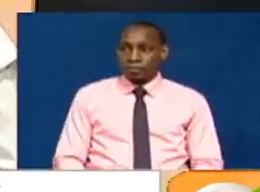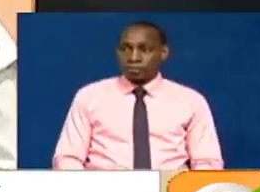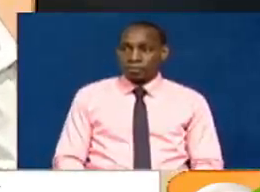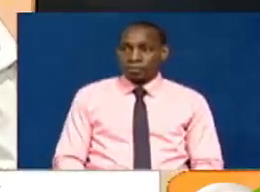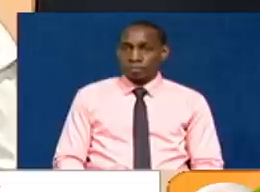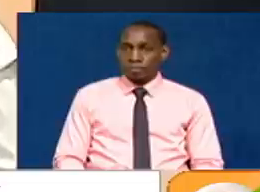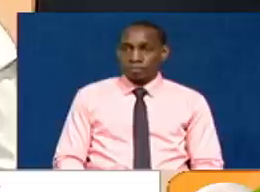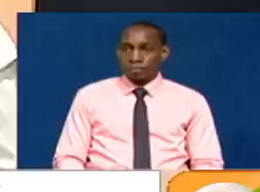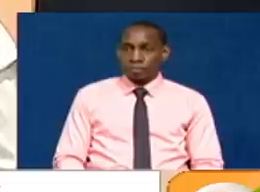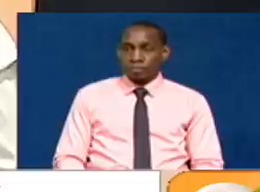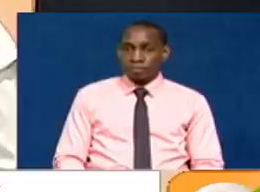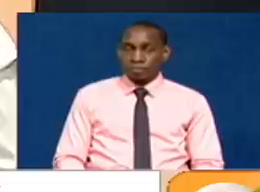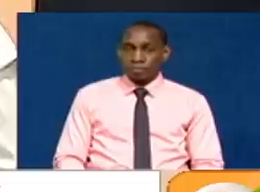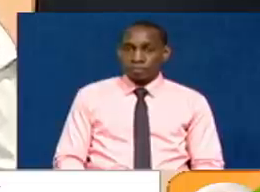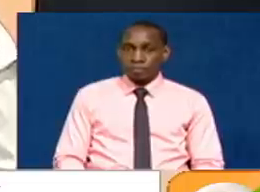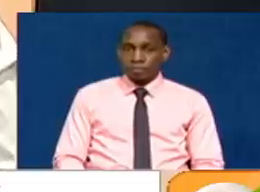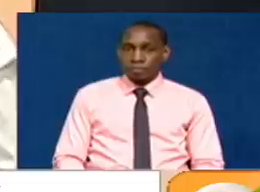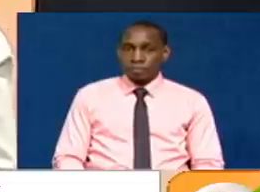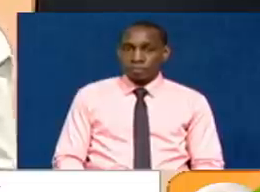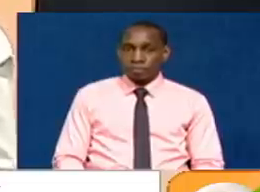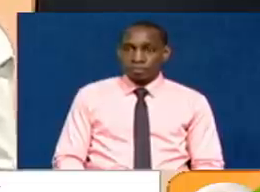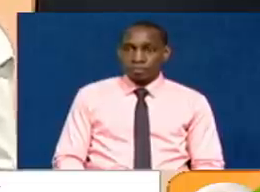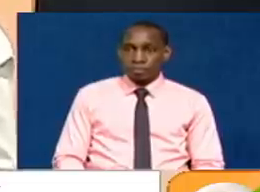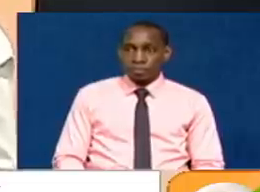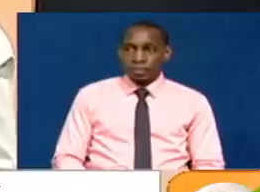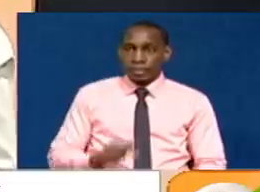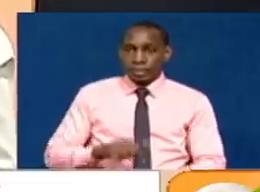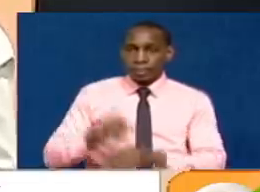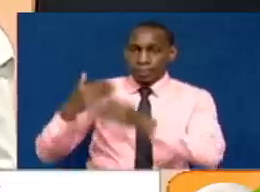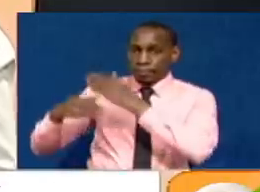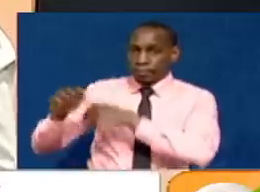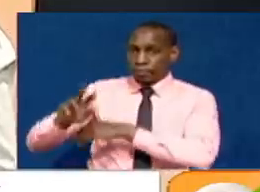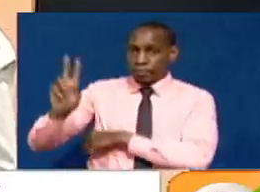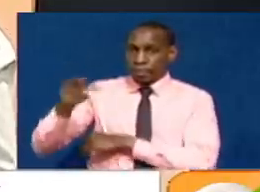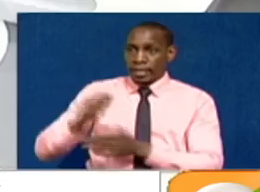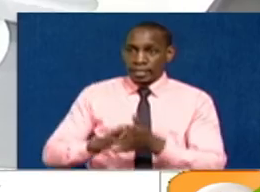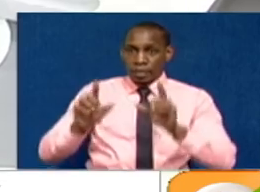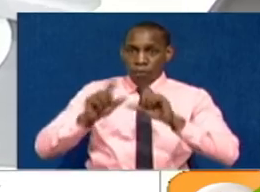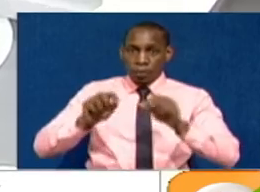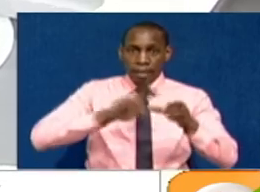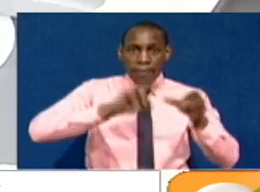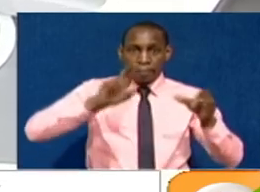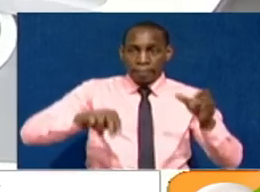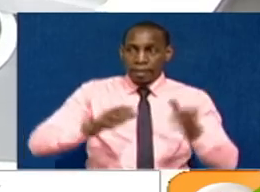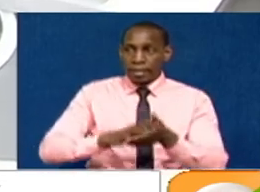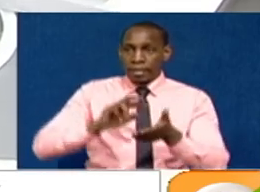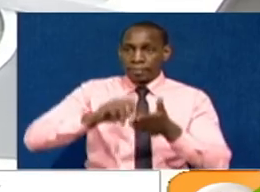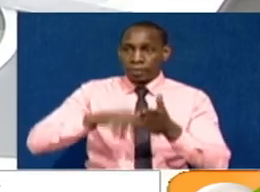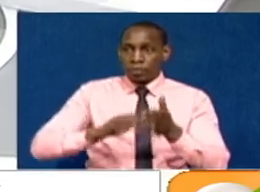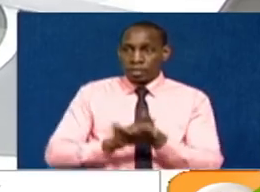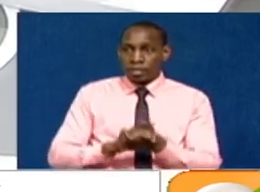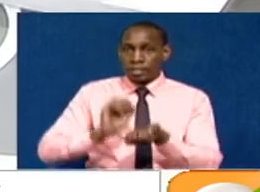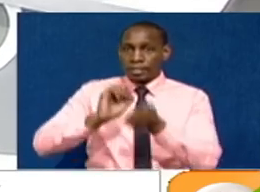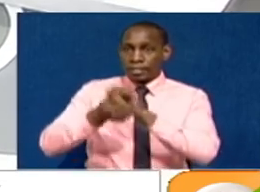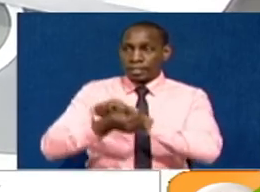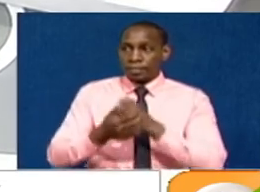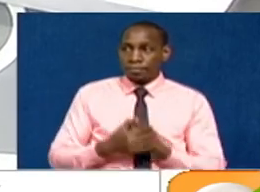Linus, you know, I was going to go to, there was a time in this country when the word defection was actually very strange. I think it